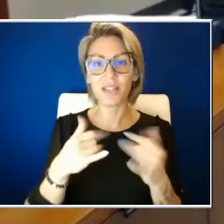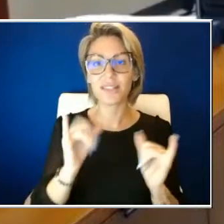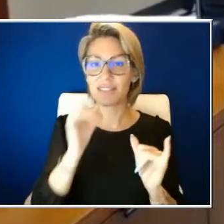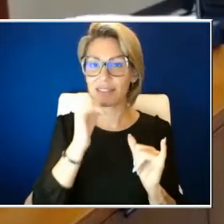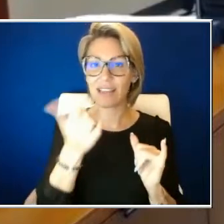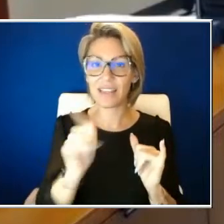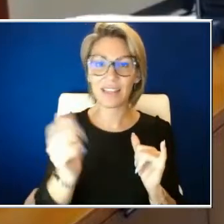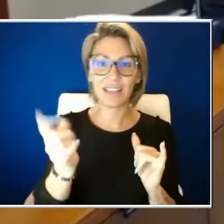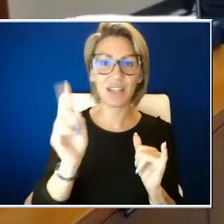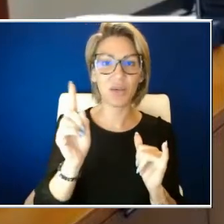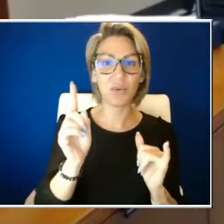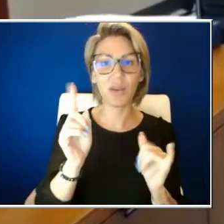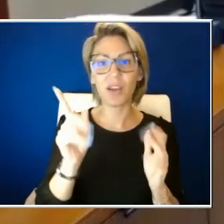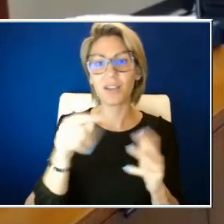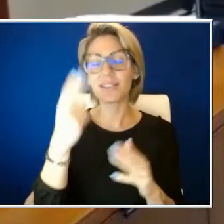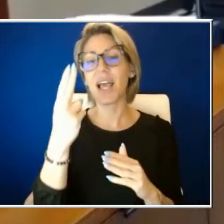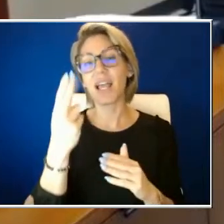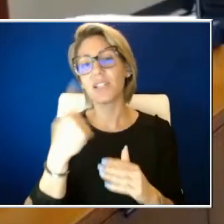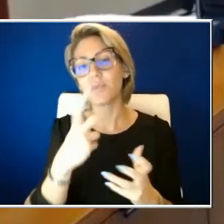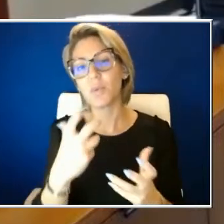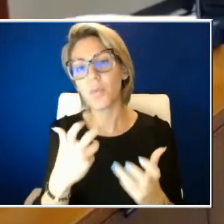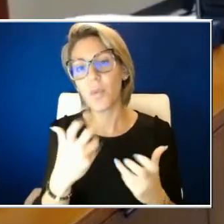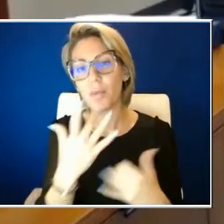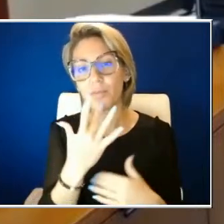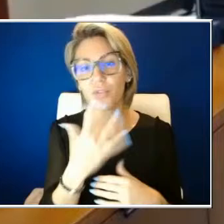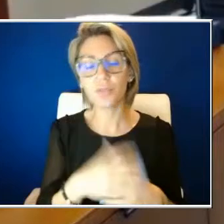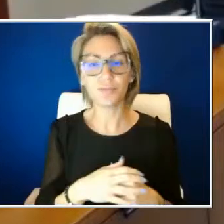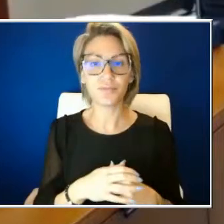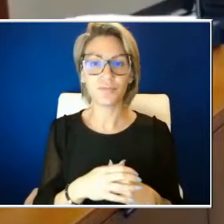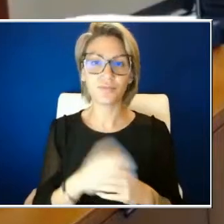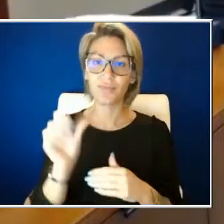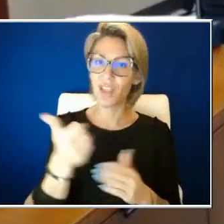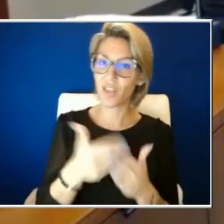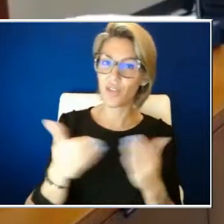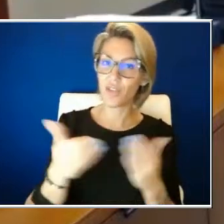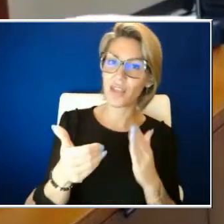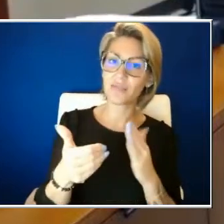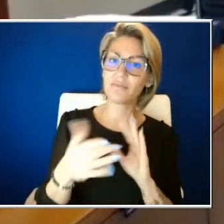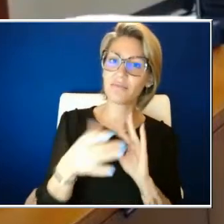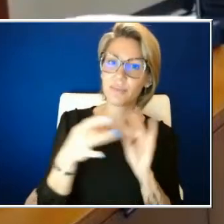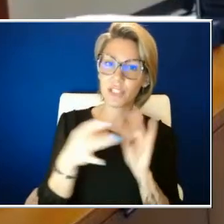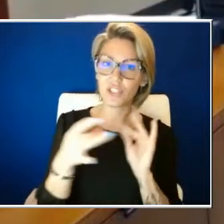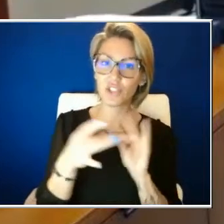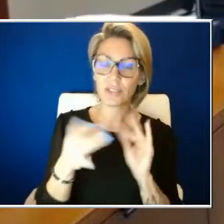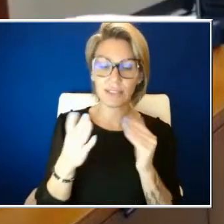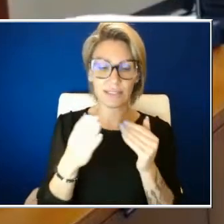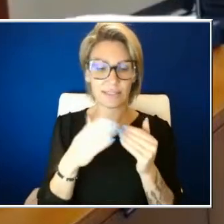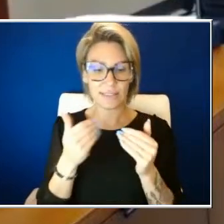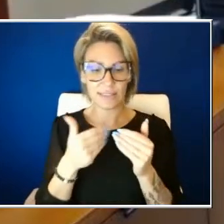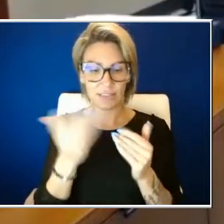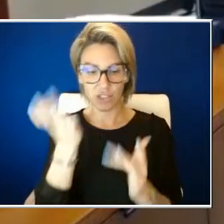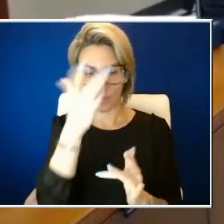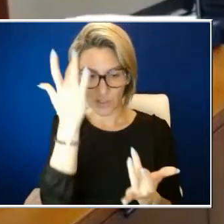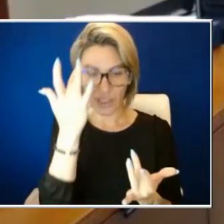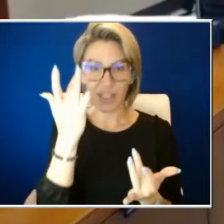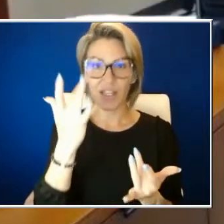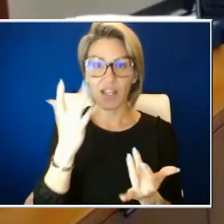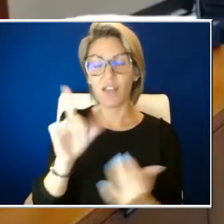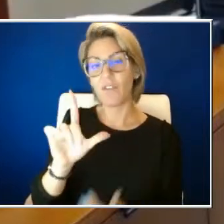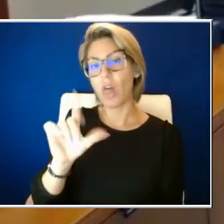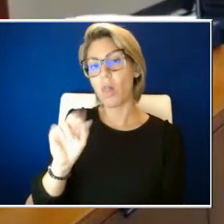as high as we would like it to be. And the other thing I would just highlight is it's easy to sort of forget about long COVID and some of